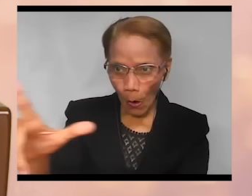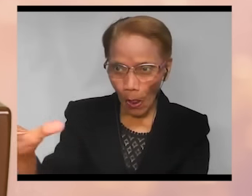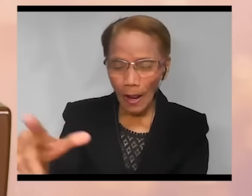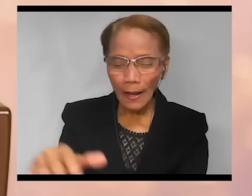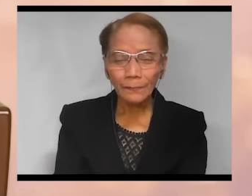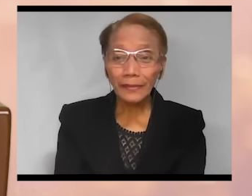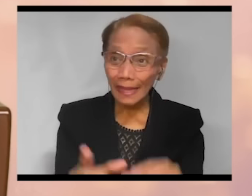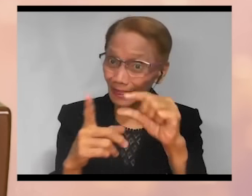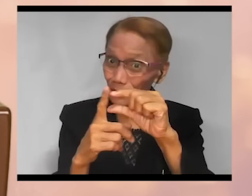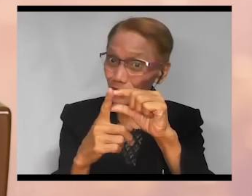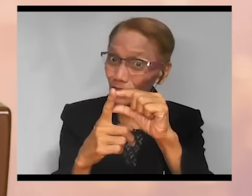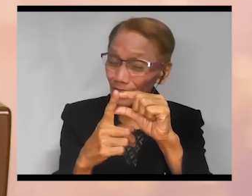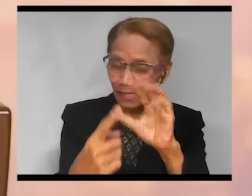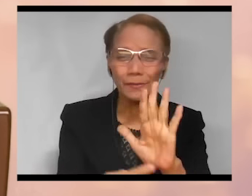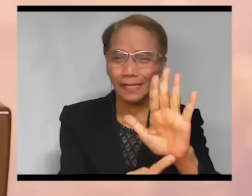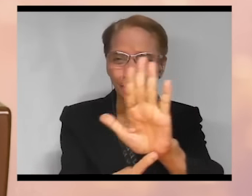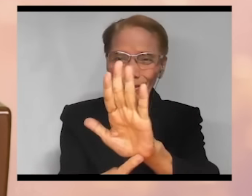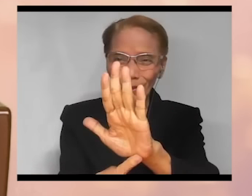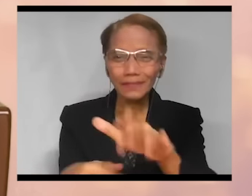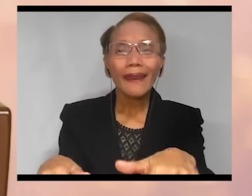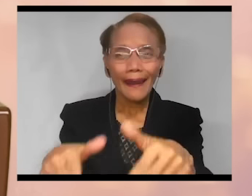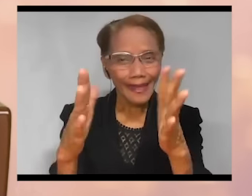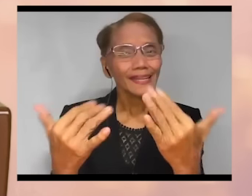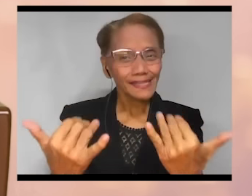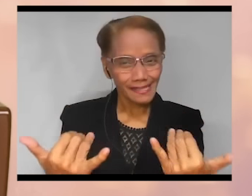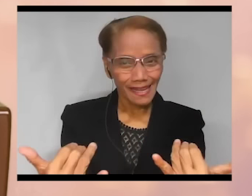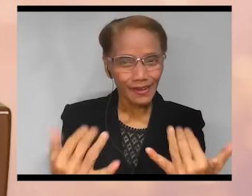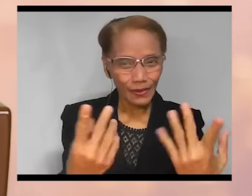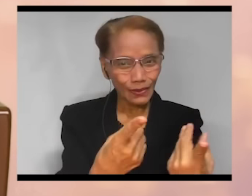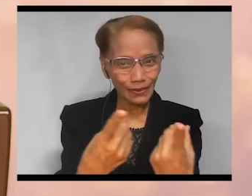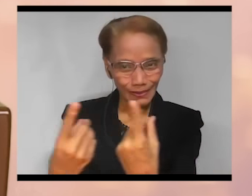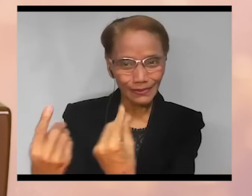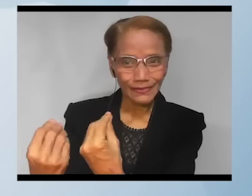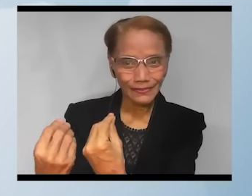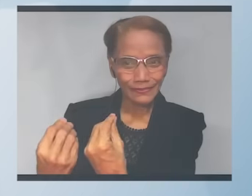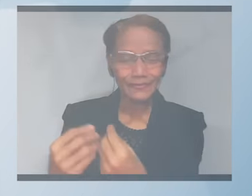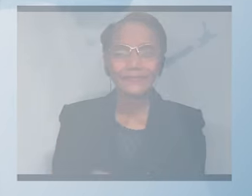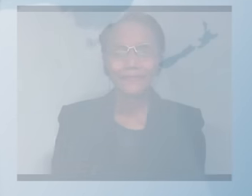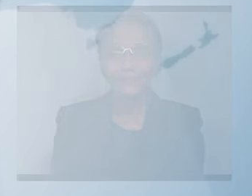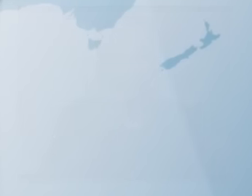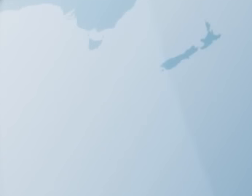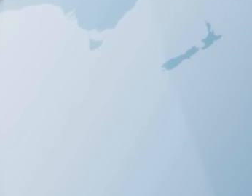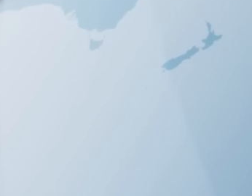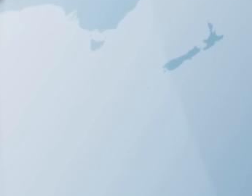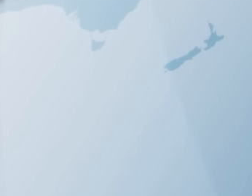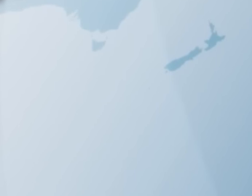The word has been exposed. Let us now fulfill it.